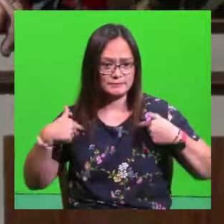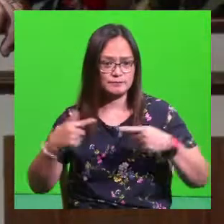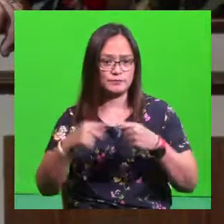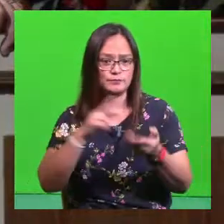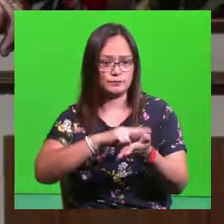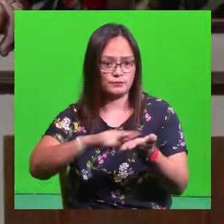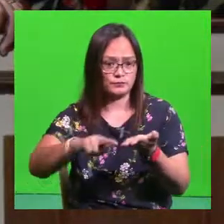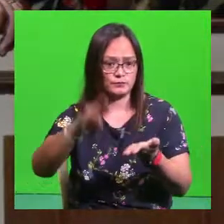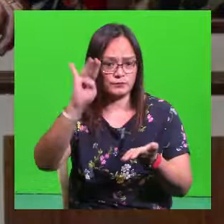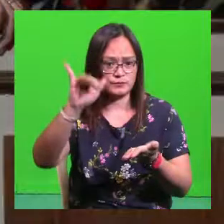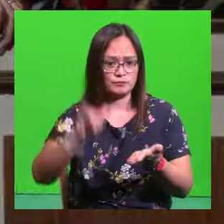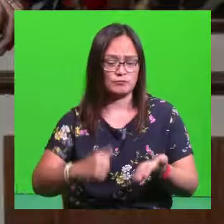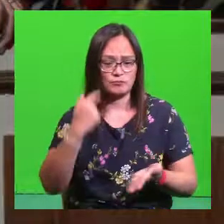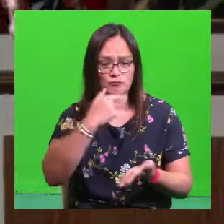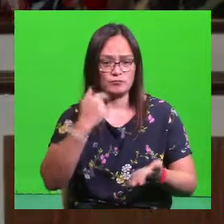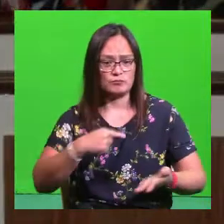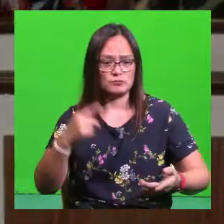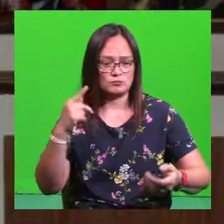healed.